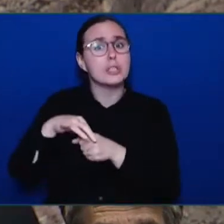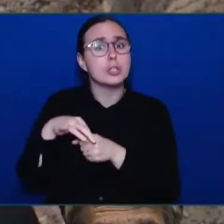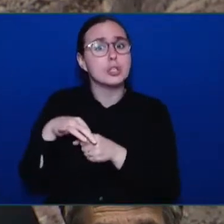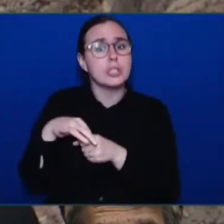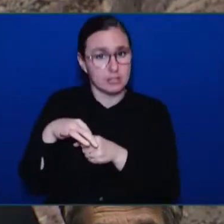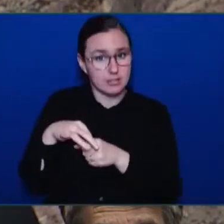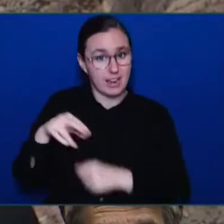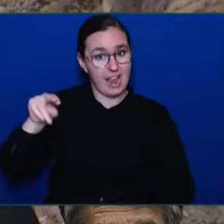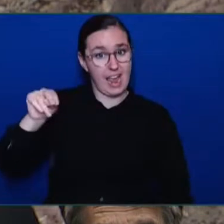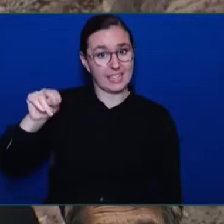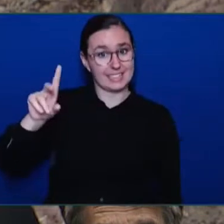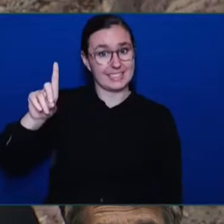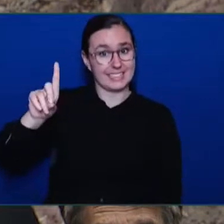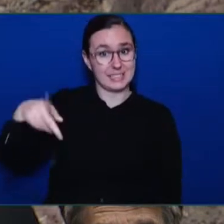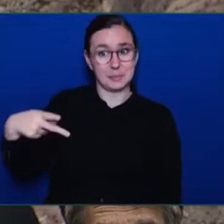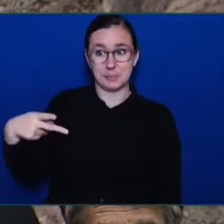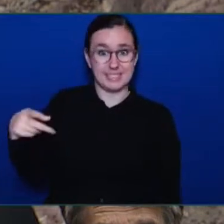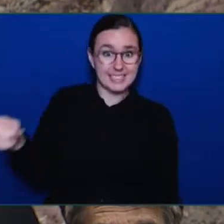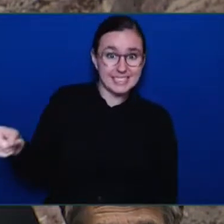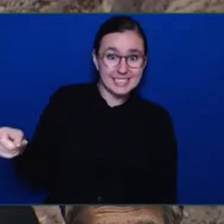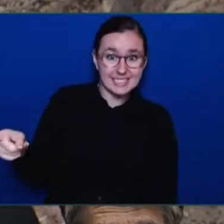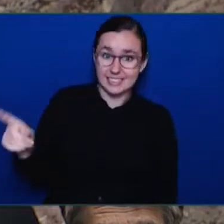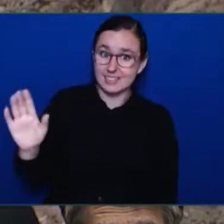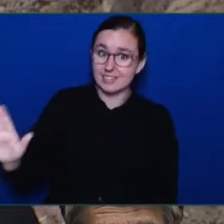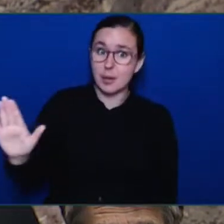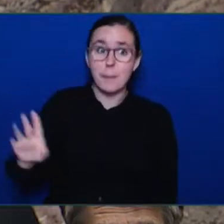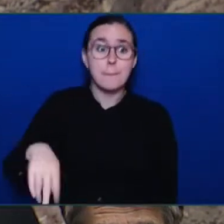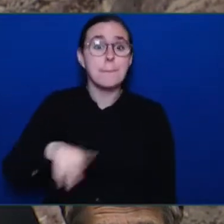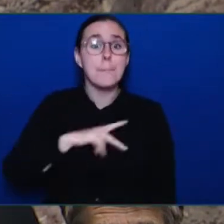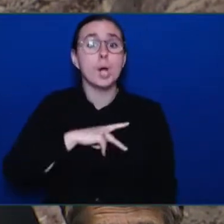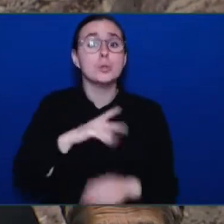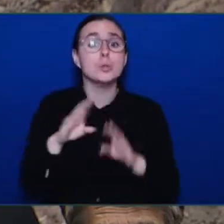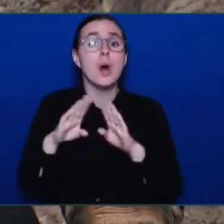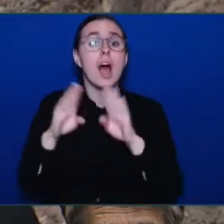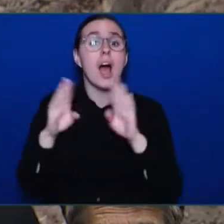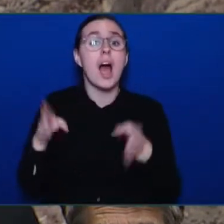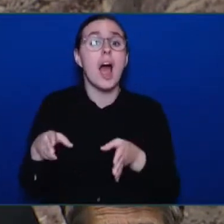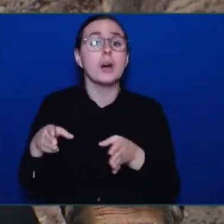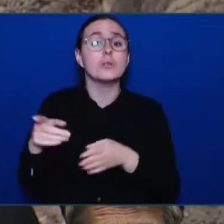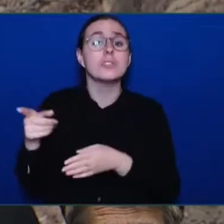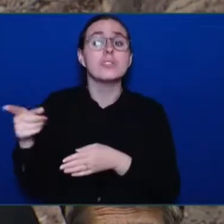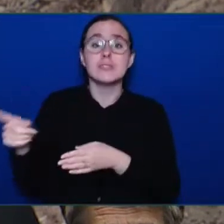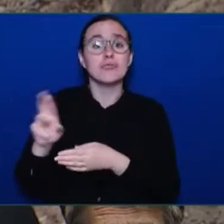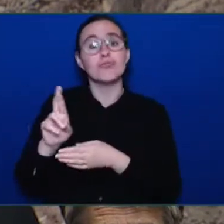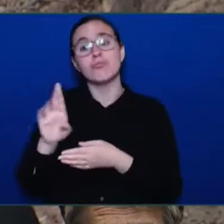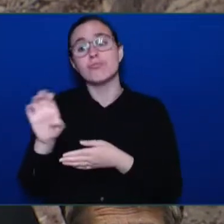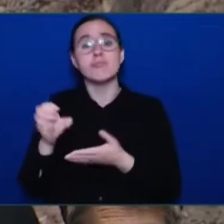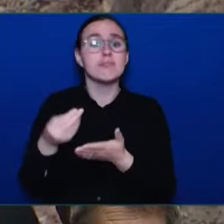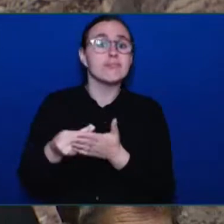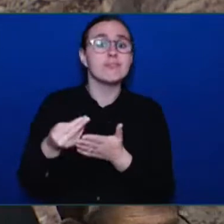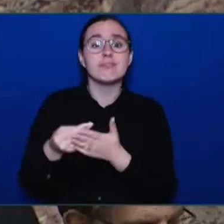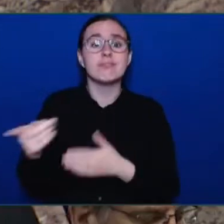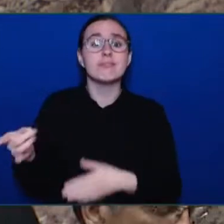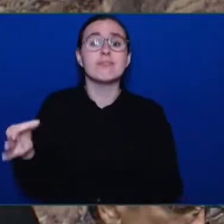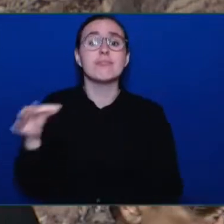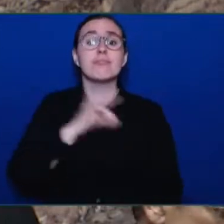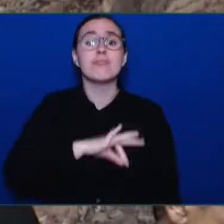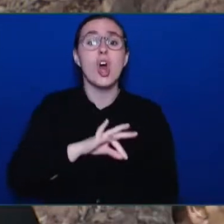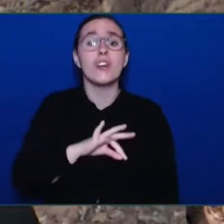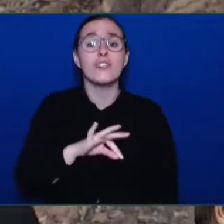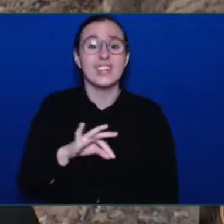personal real estate deals that they've dealt with. So while the NDP are hypocritically profiting on their own real